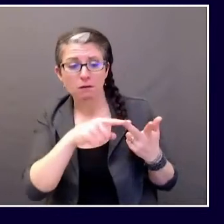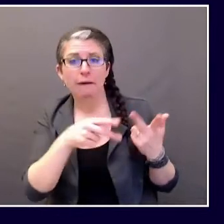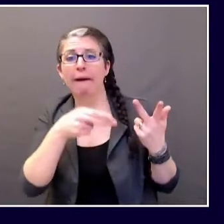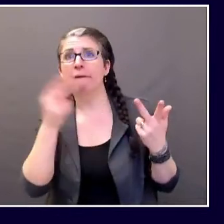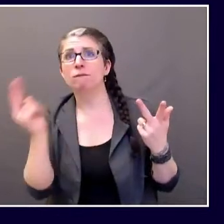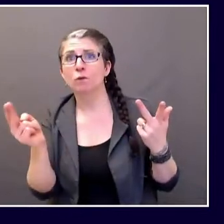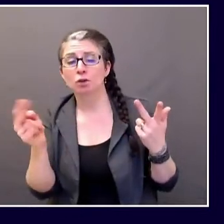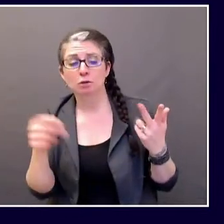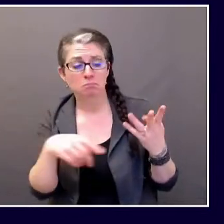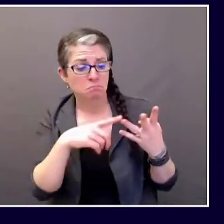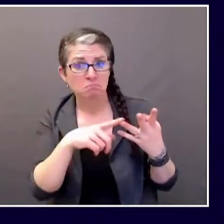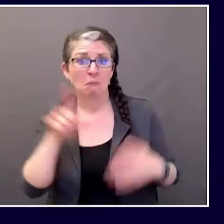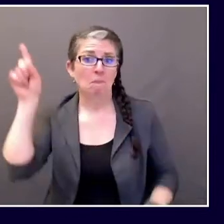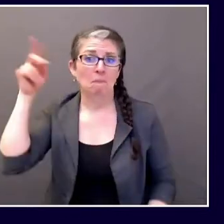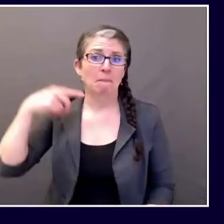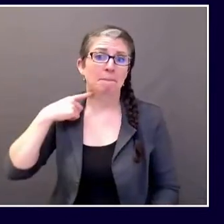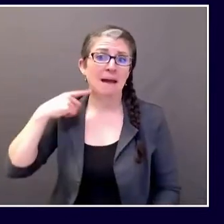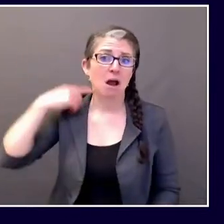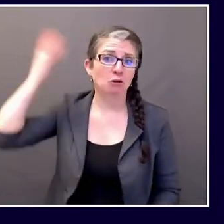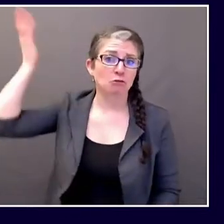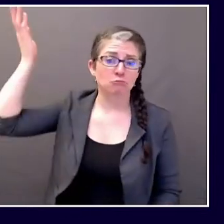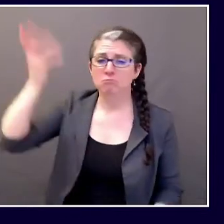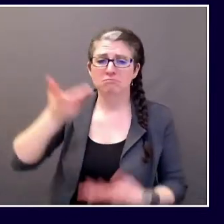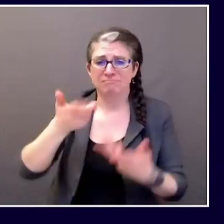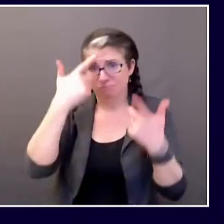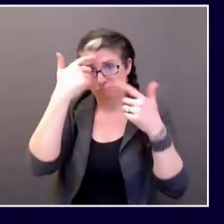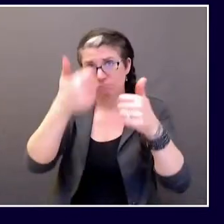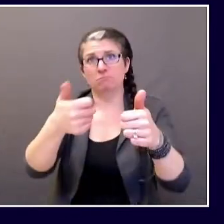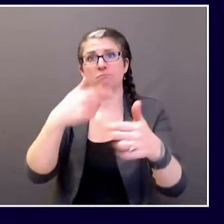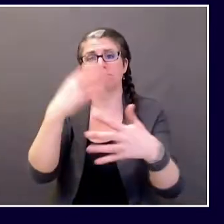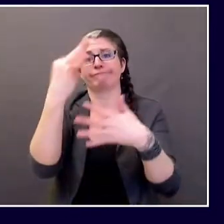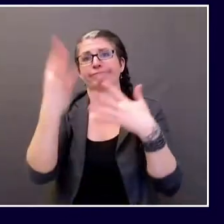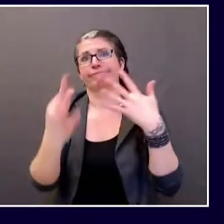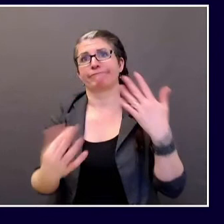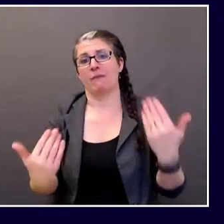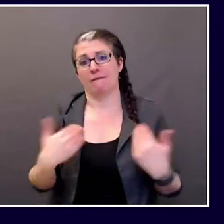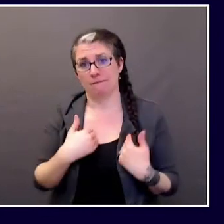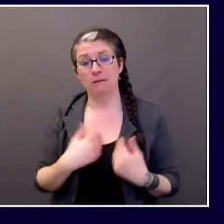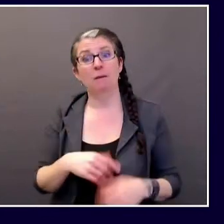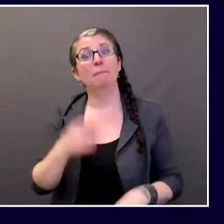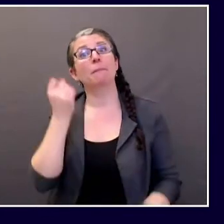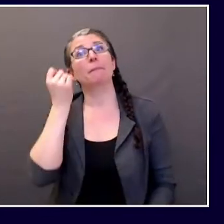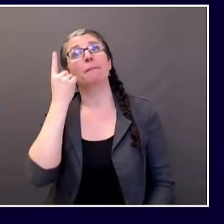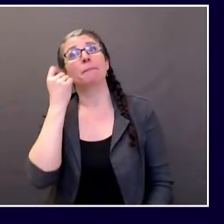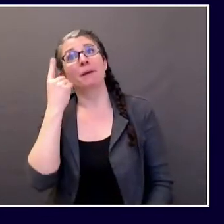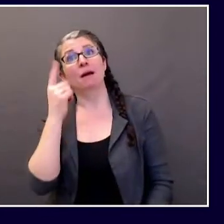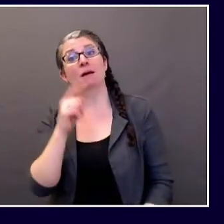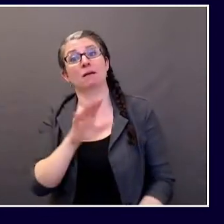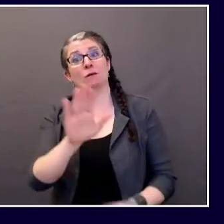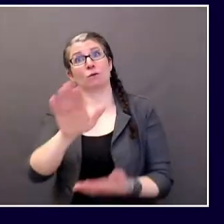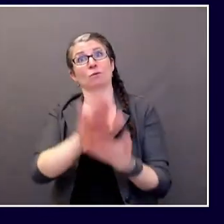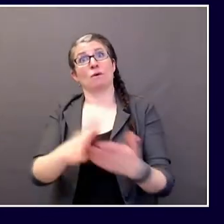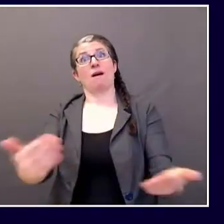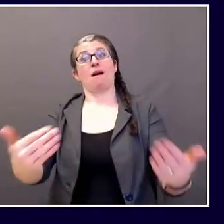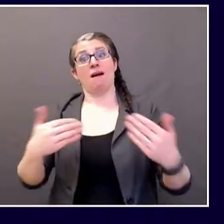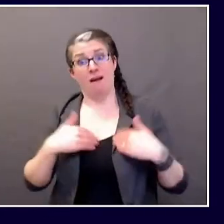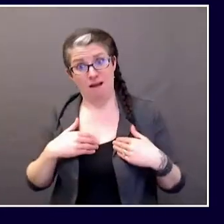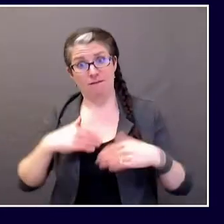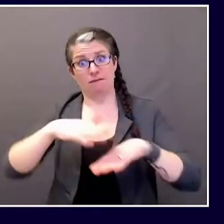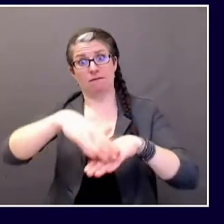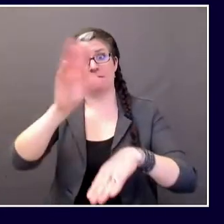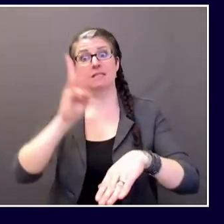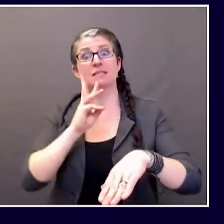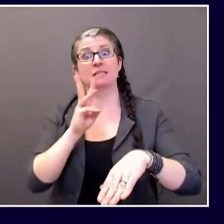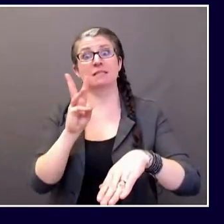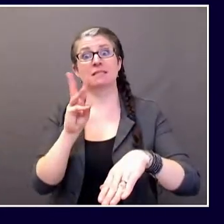for teachers and staff. They can certainly go to other sites, but we are affording this because we recognize that trying to get more